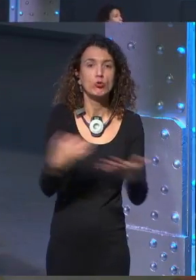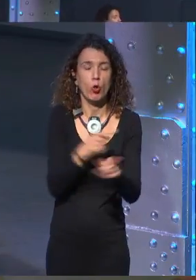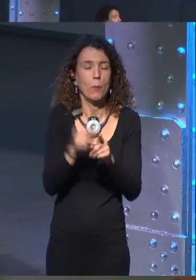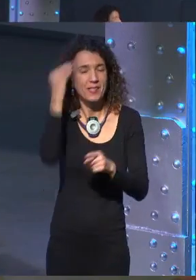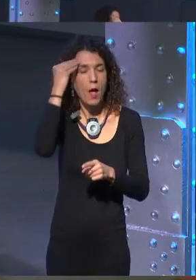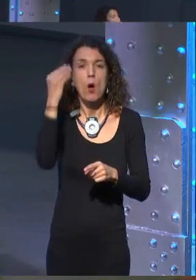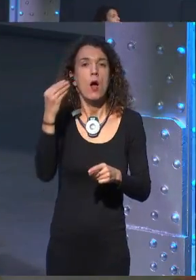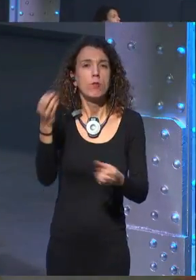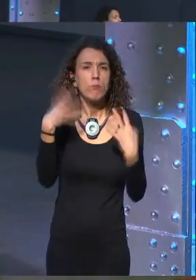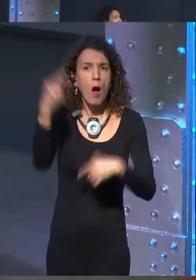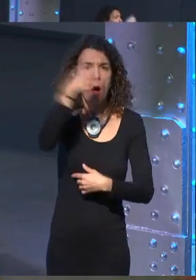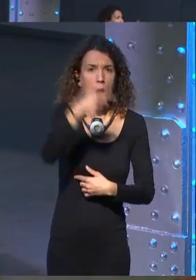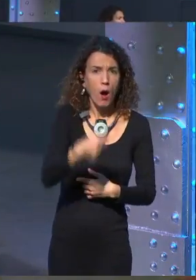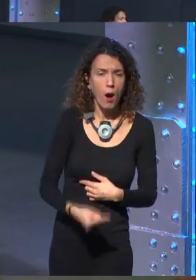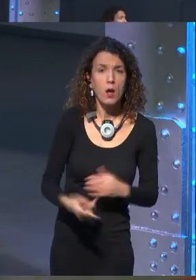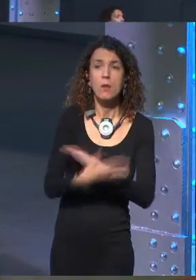mindset.